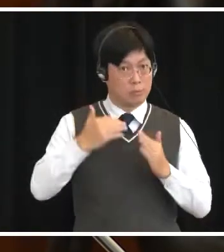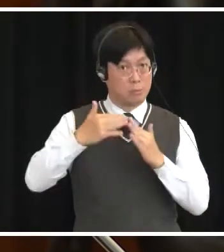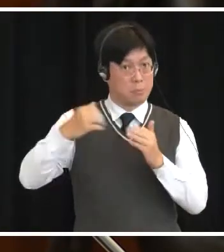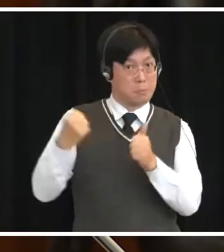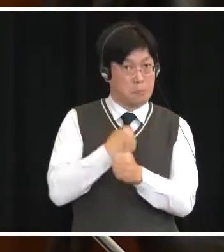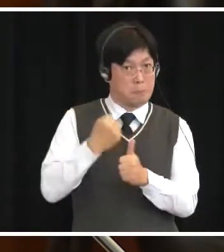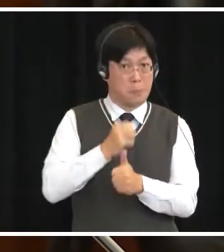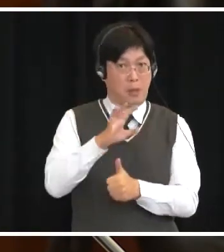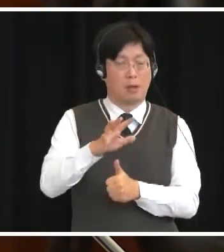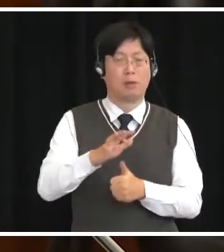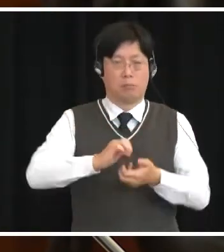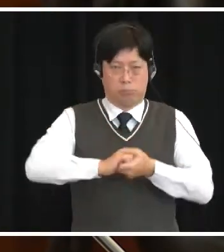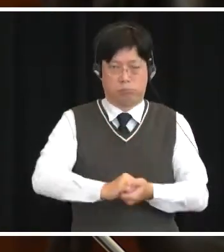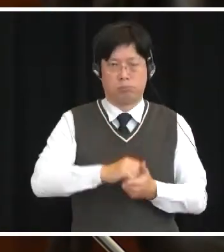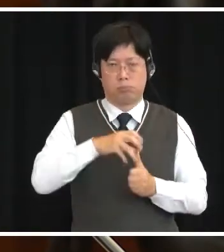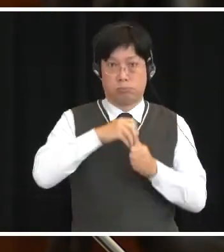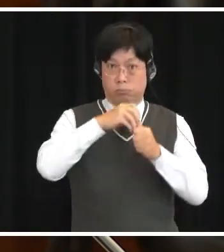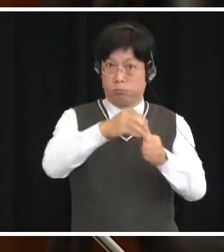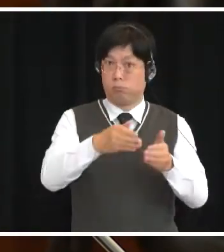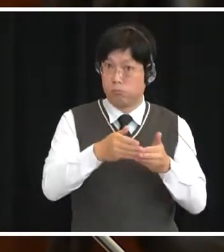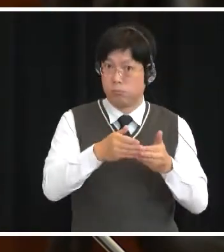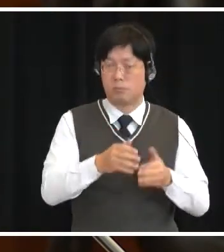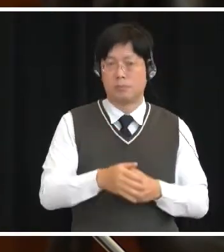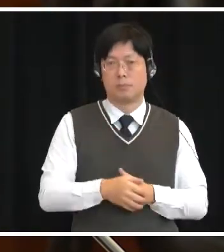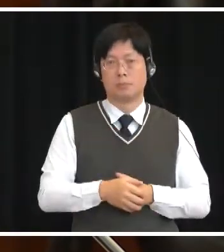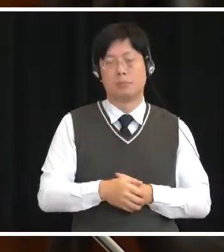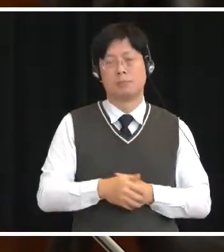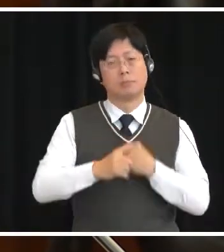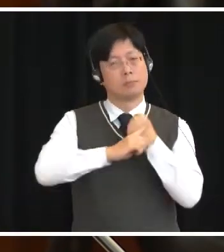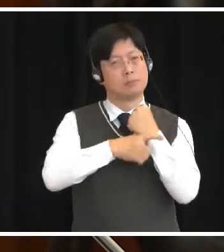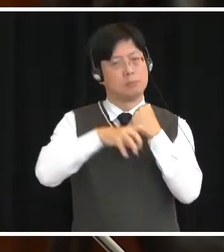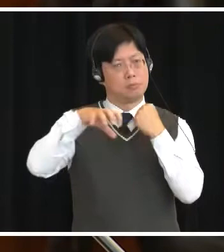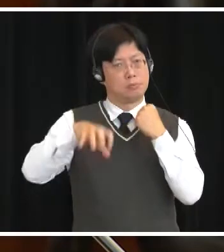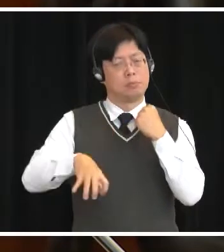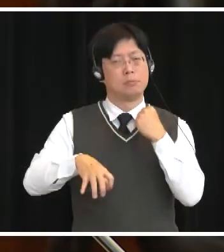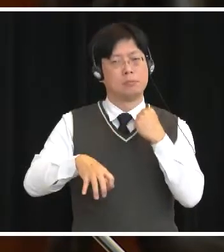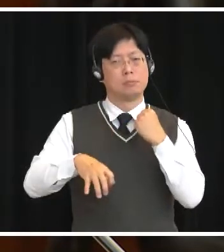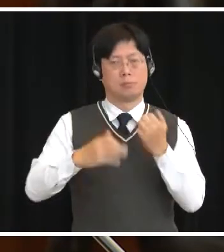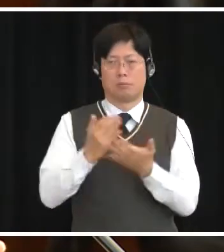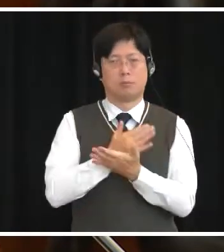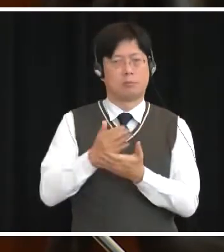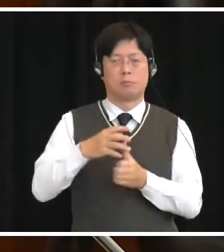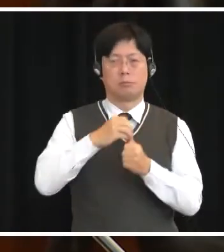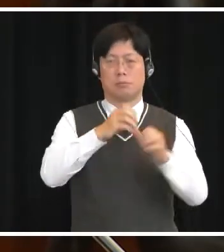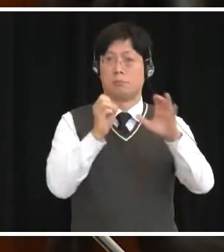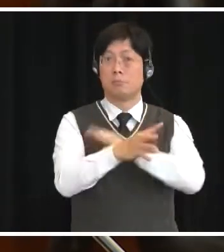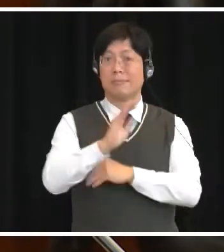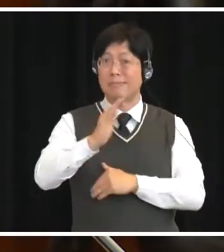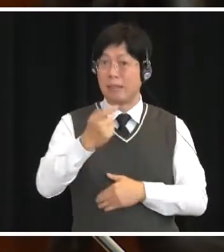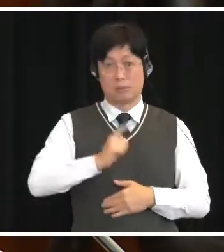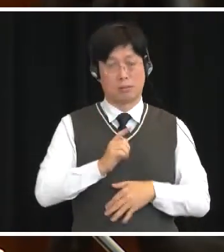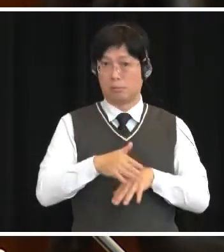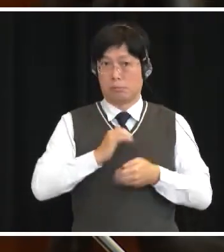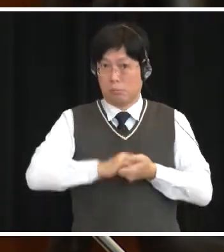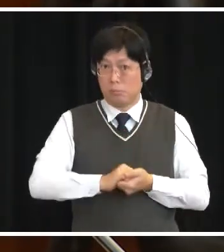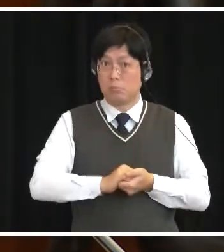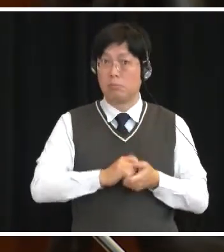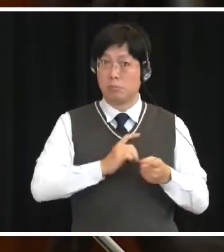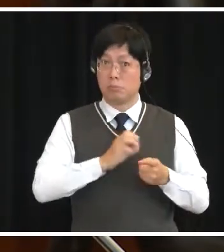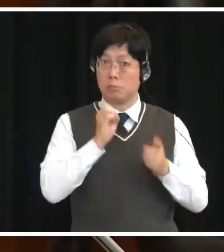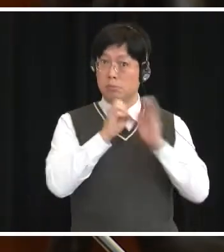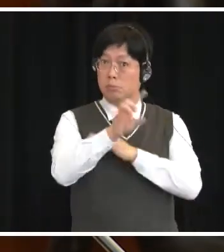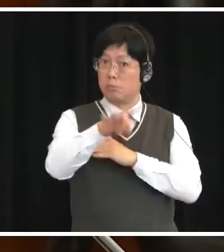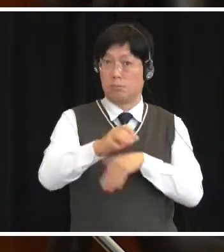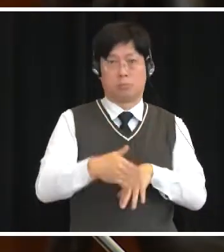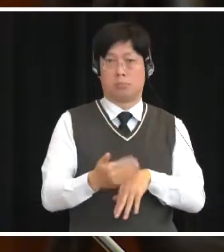is under 18 years old and is abused by violence, and the judge may send